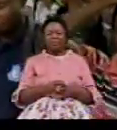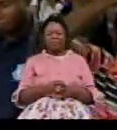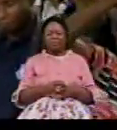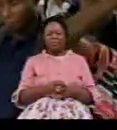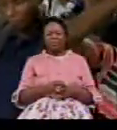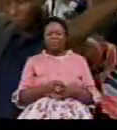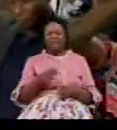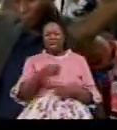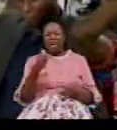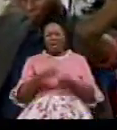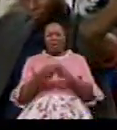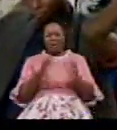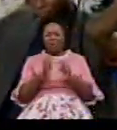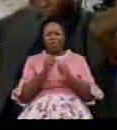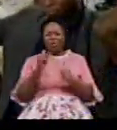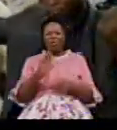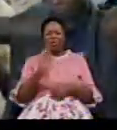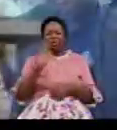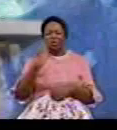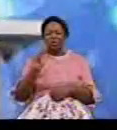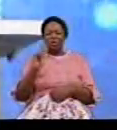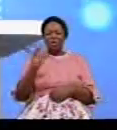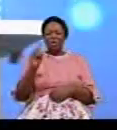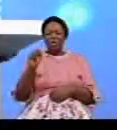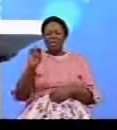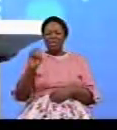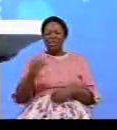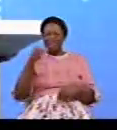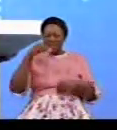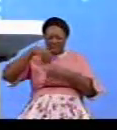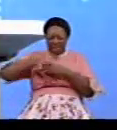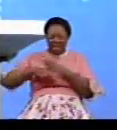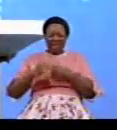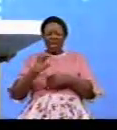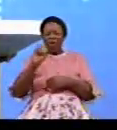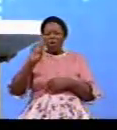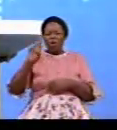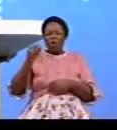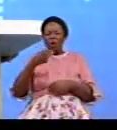problem with your Lord, internal set organs, your people free. Come.